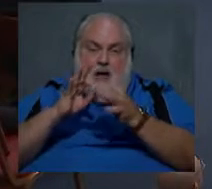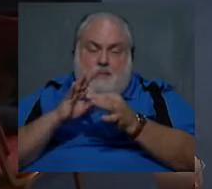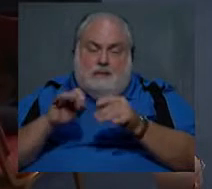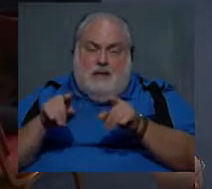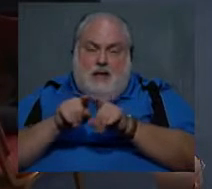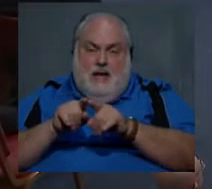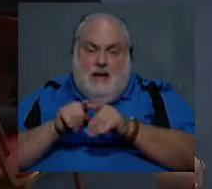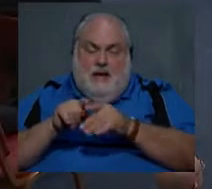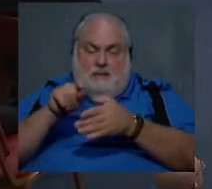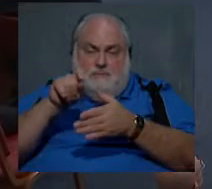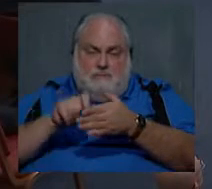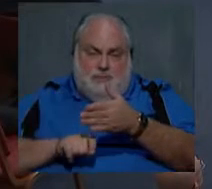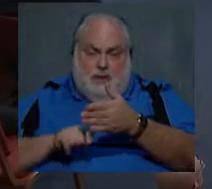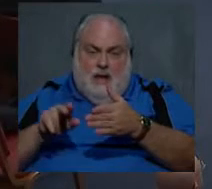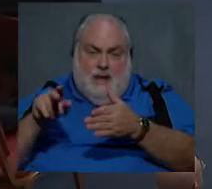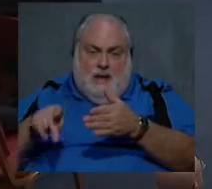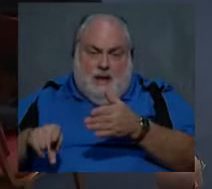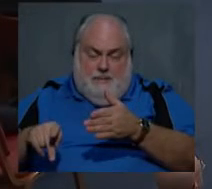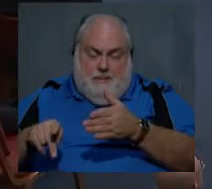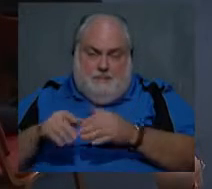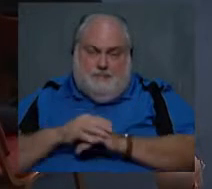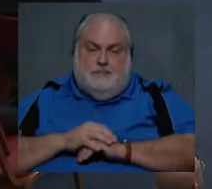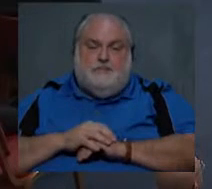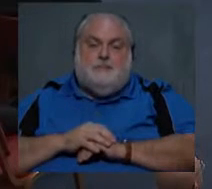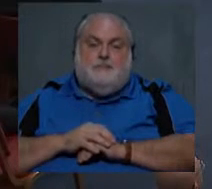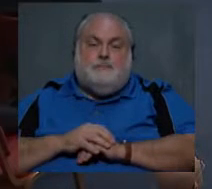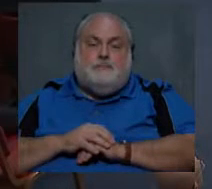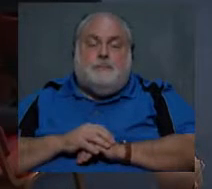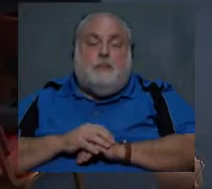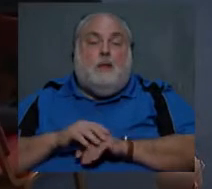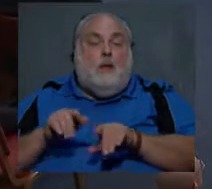outlined in paragraphs D, E, and F of the agenda staff report.